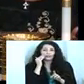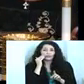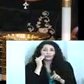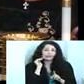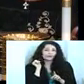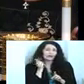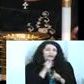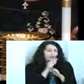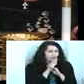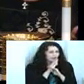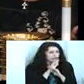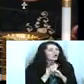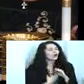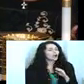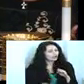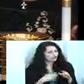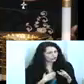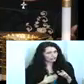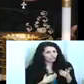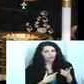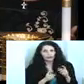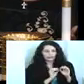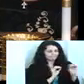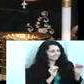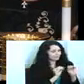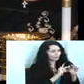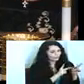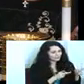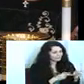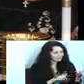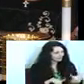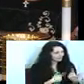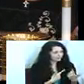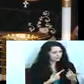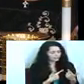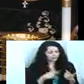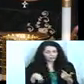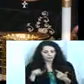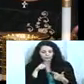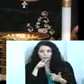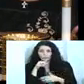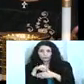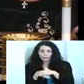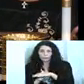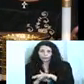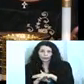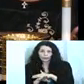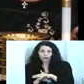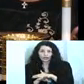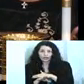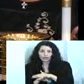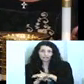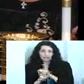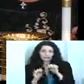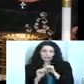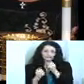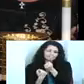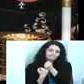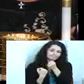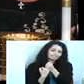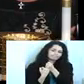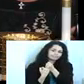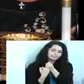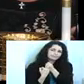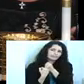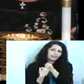hungry, those who have no place to live, those who were born and have no one to raise them.